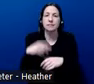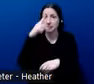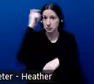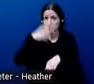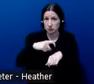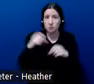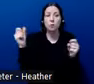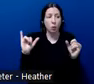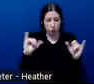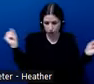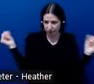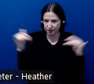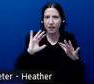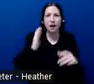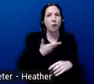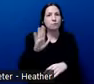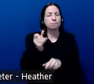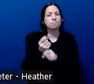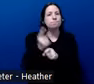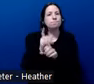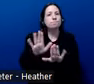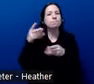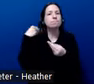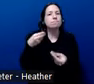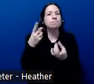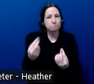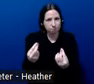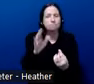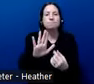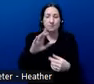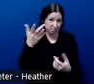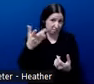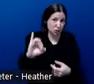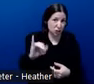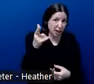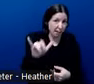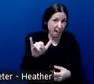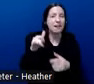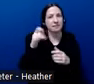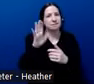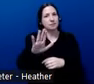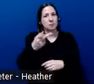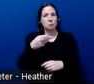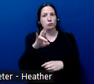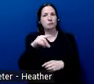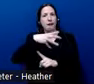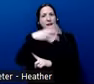traditions. The Vancouver Pride Parade returned in July, with many participants dancing alongside the district float and